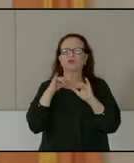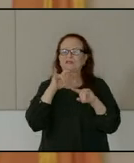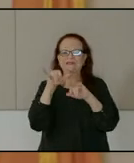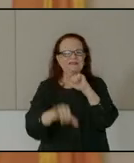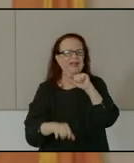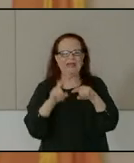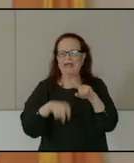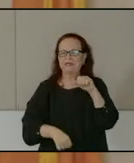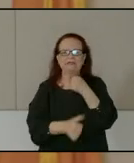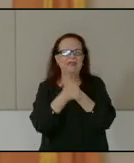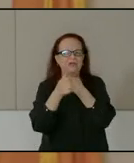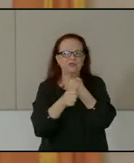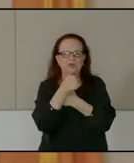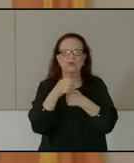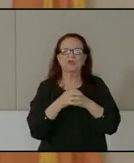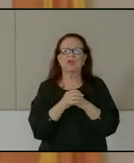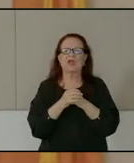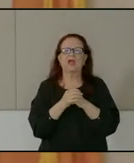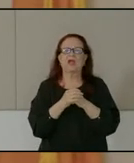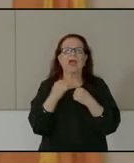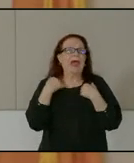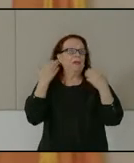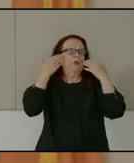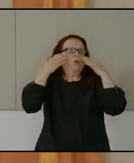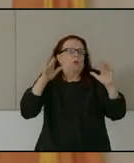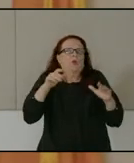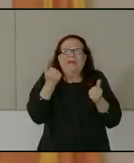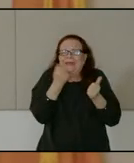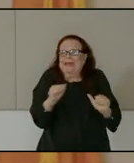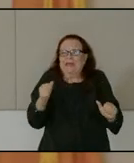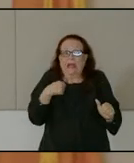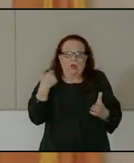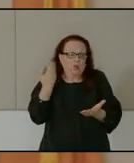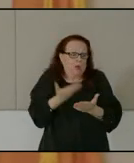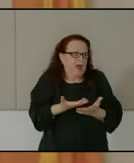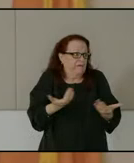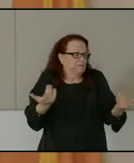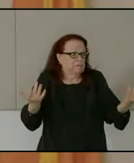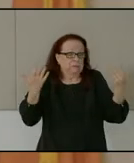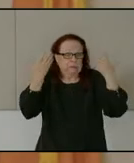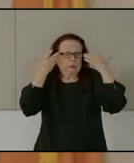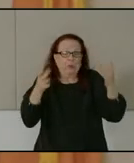are waiting for us in this country. I had a lot of doubts and fears, like